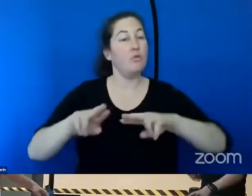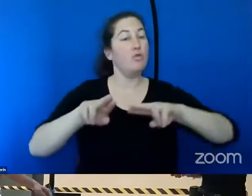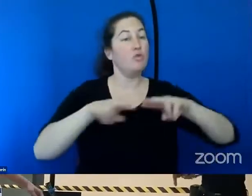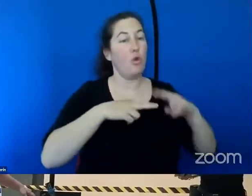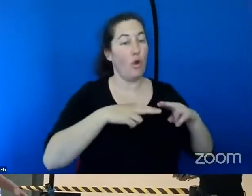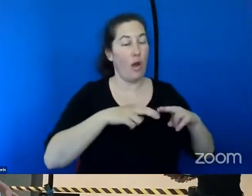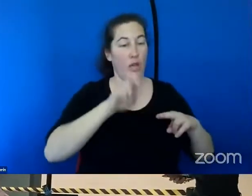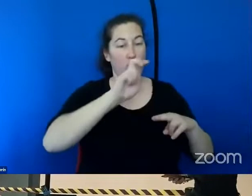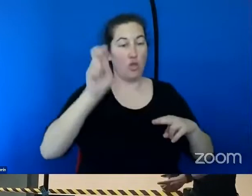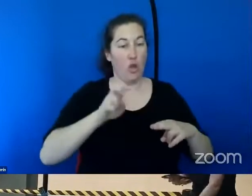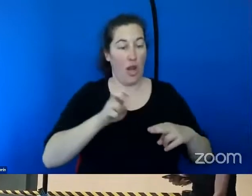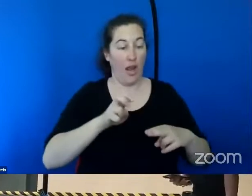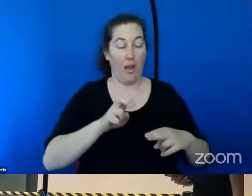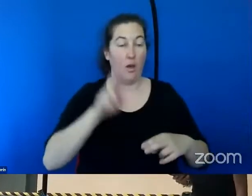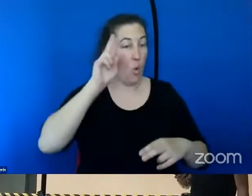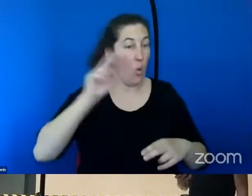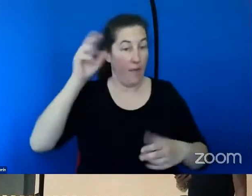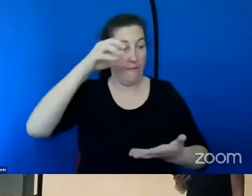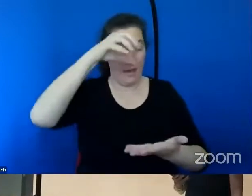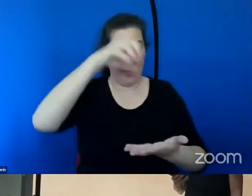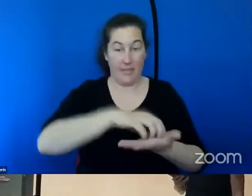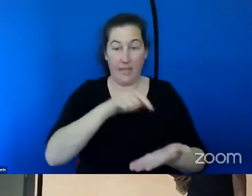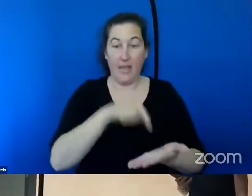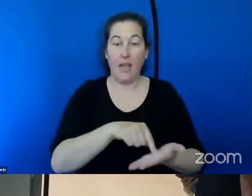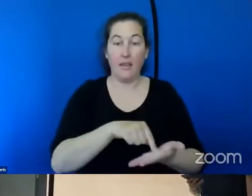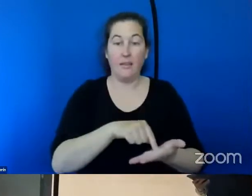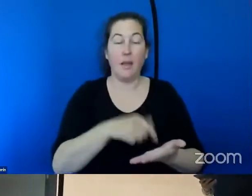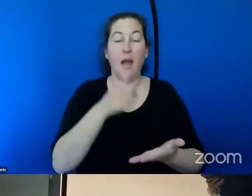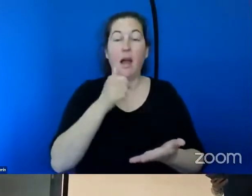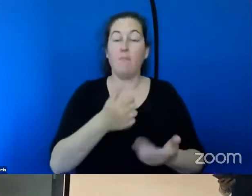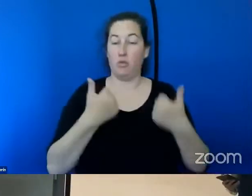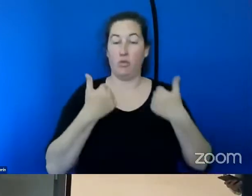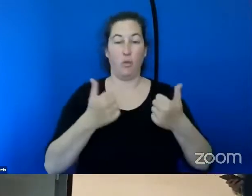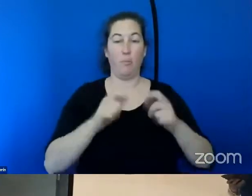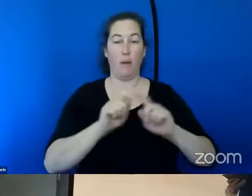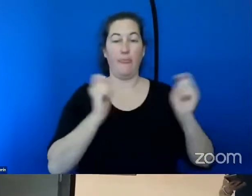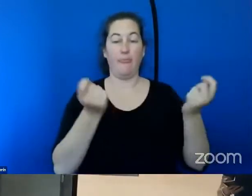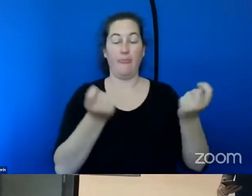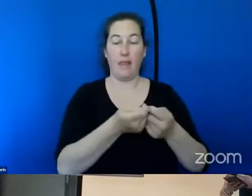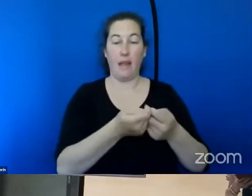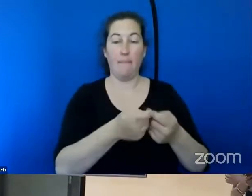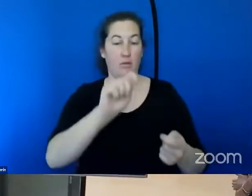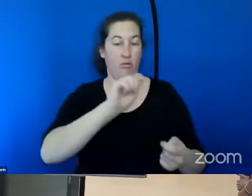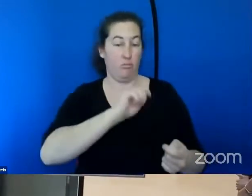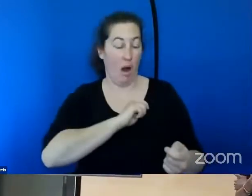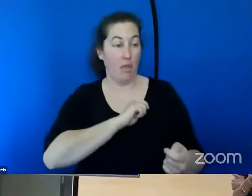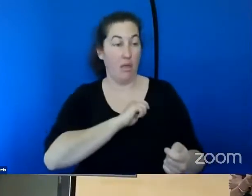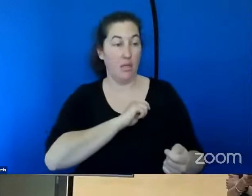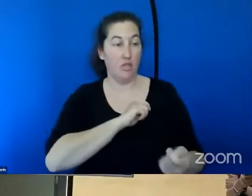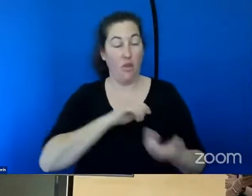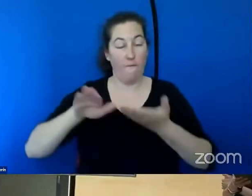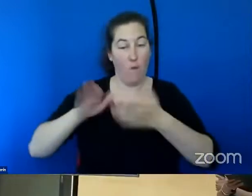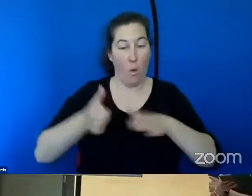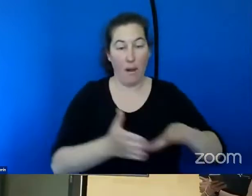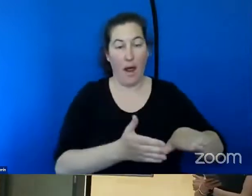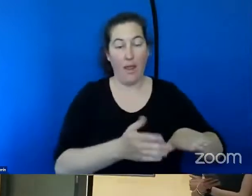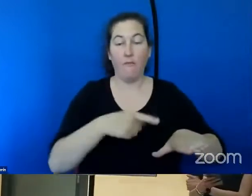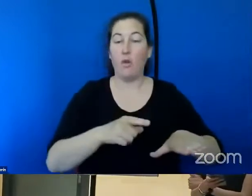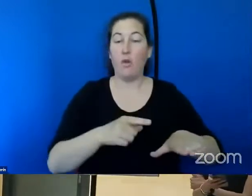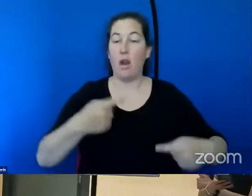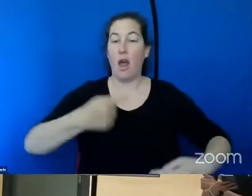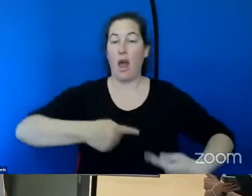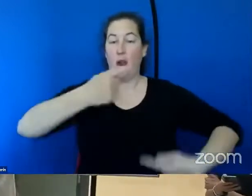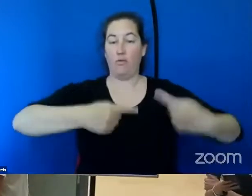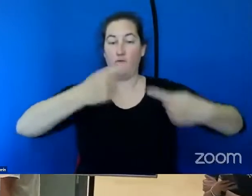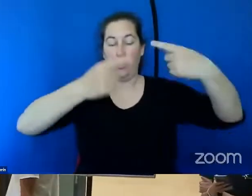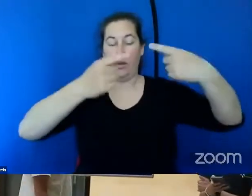You, heralding from the Polytechnic University of in Barcelona. Okay, I'll start the countdown. Now,